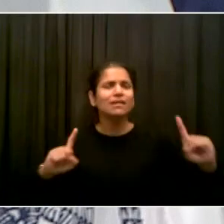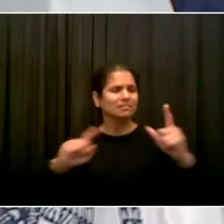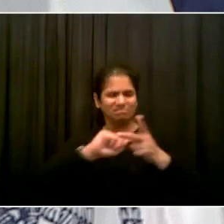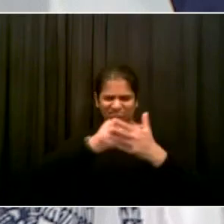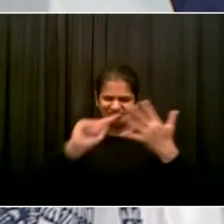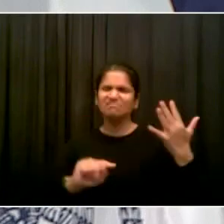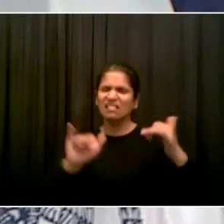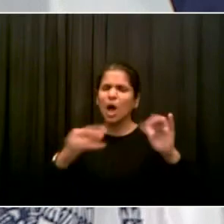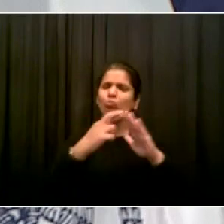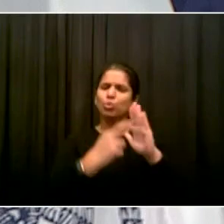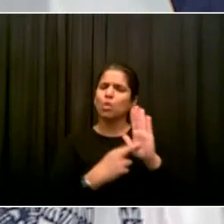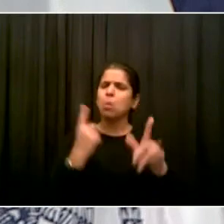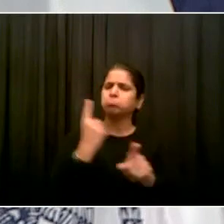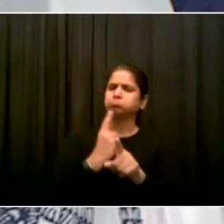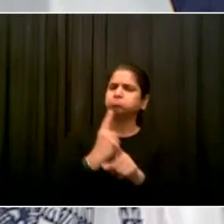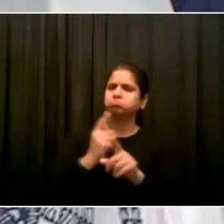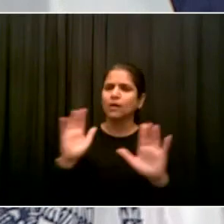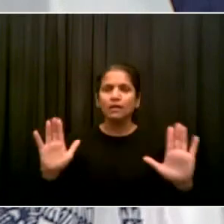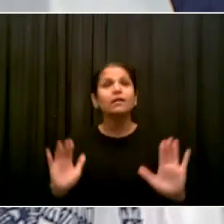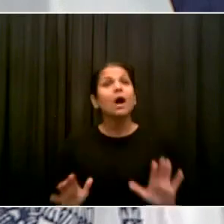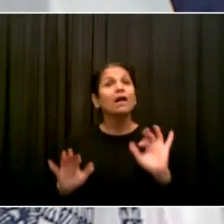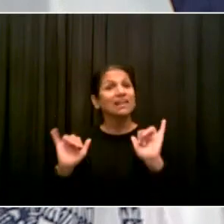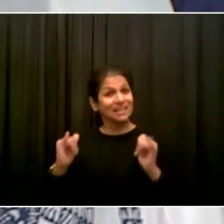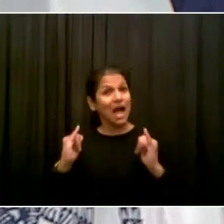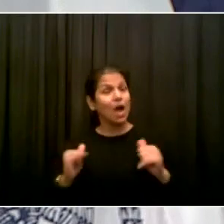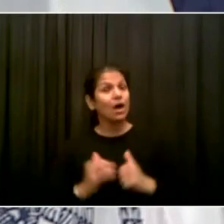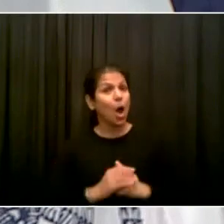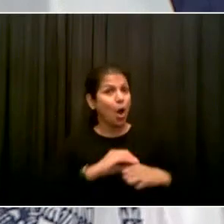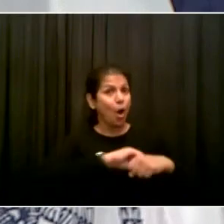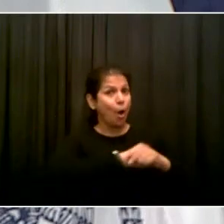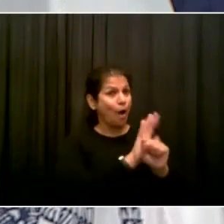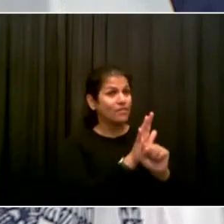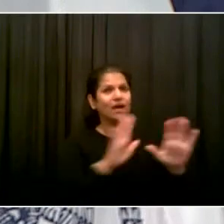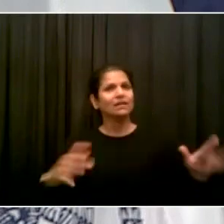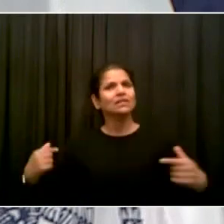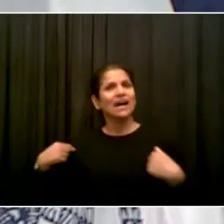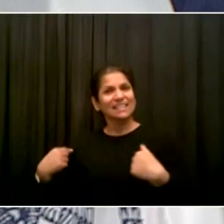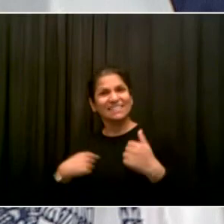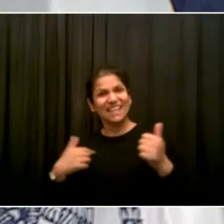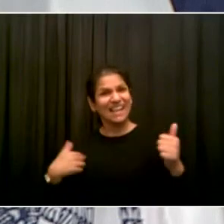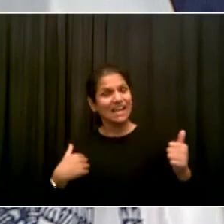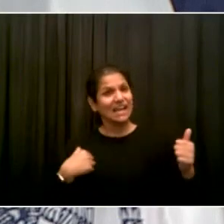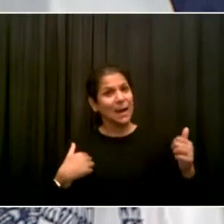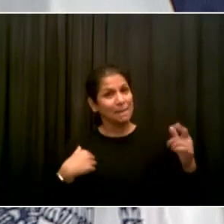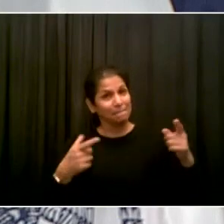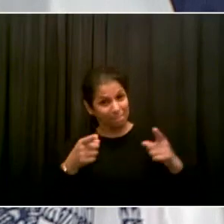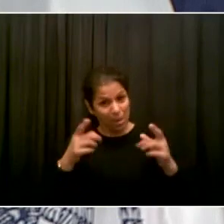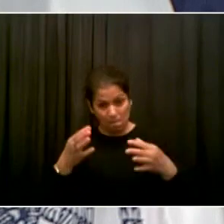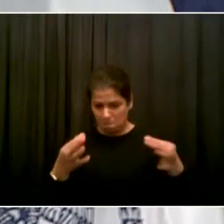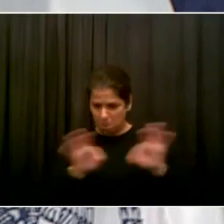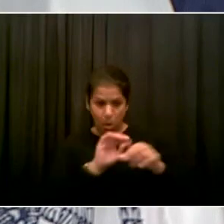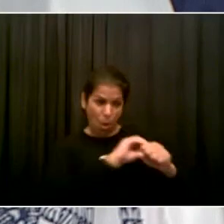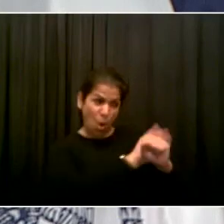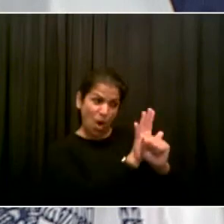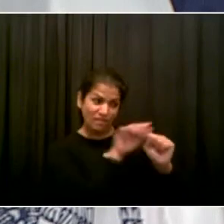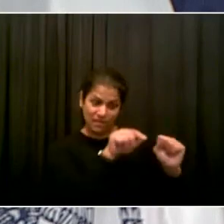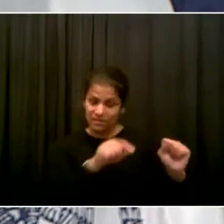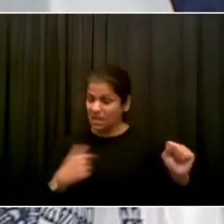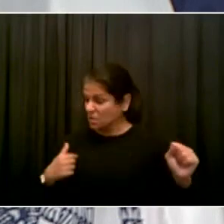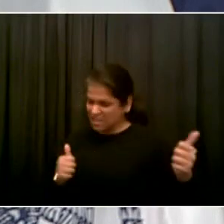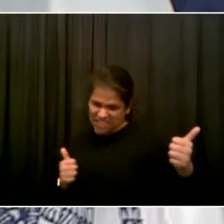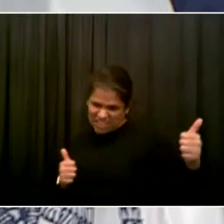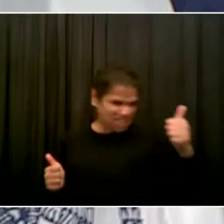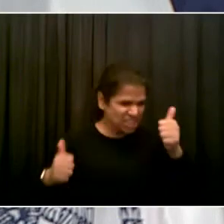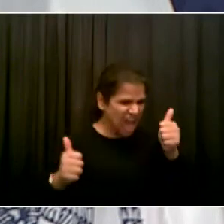distancing. We are winning the battle against COVID, but it's still another battle we got to finish. So let's do the